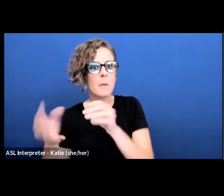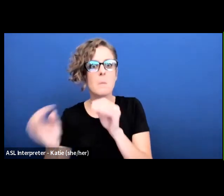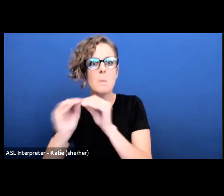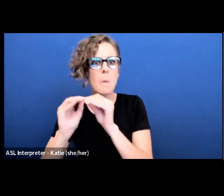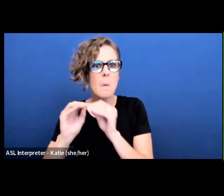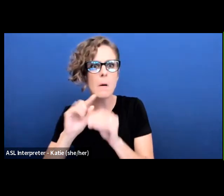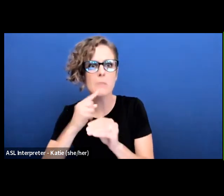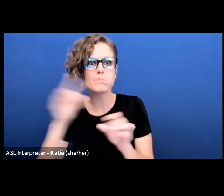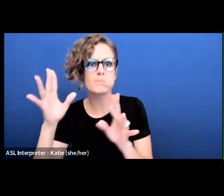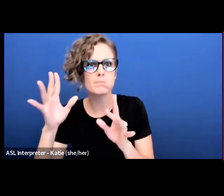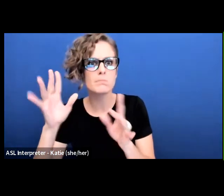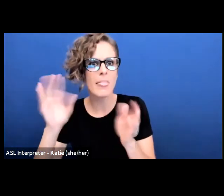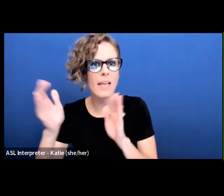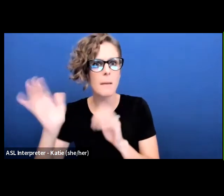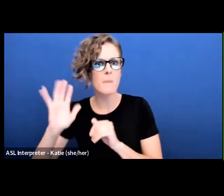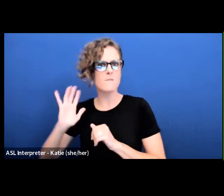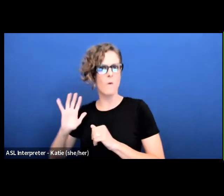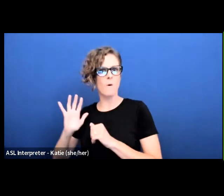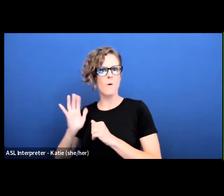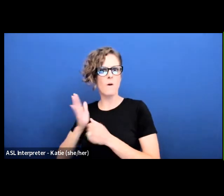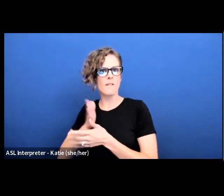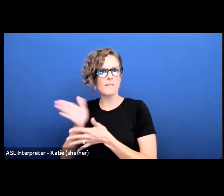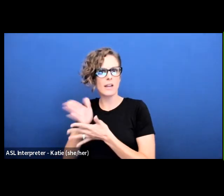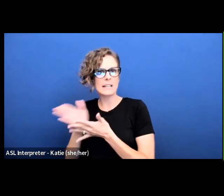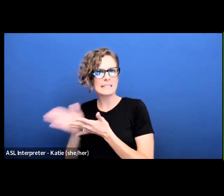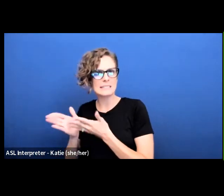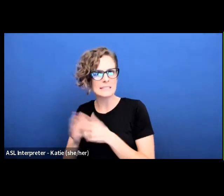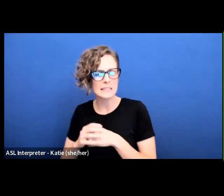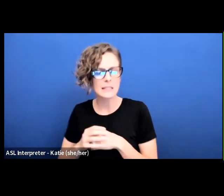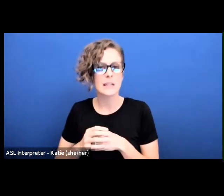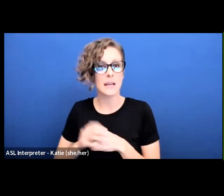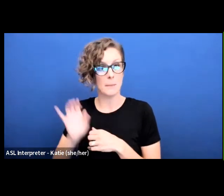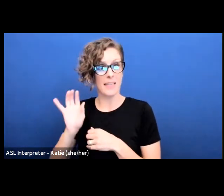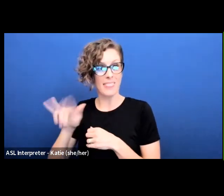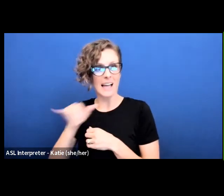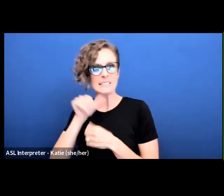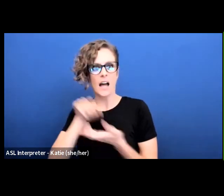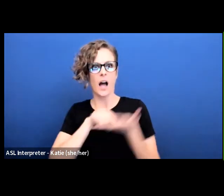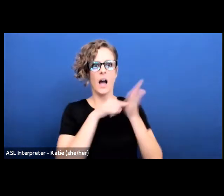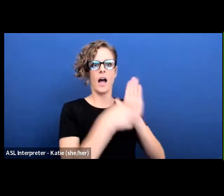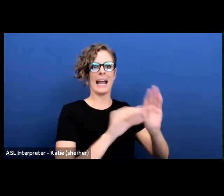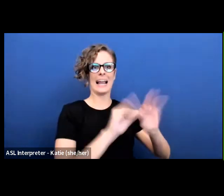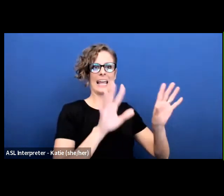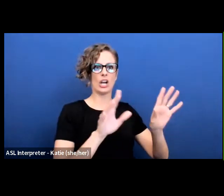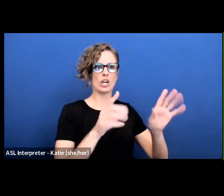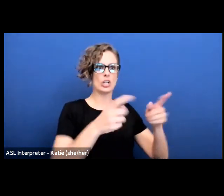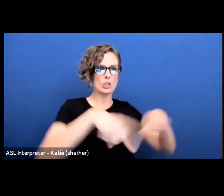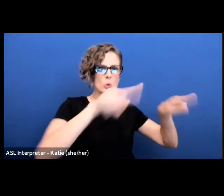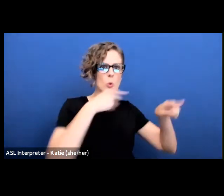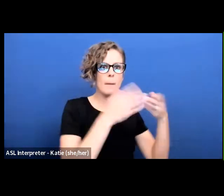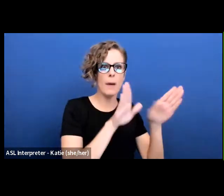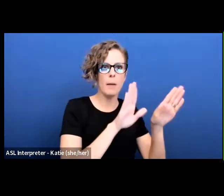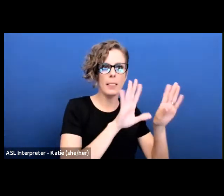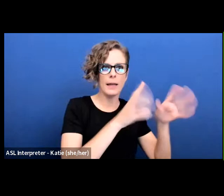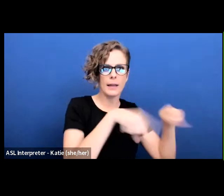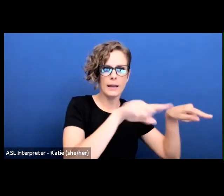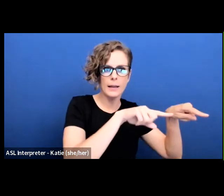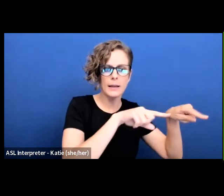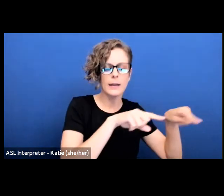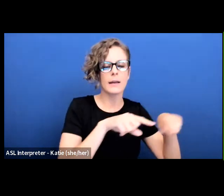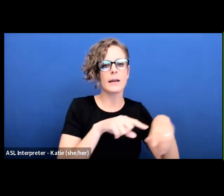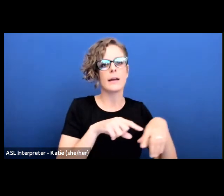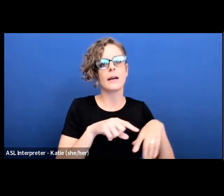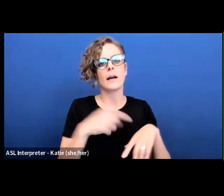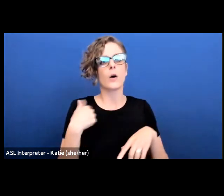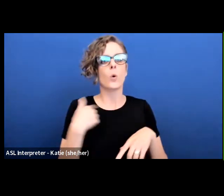to the general public. I think for a variety of reasons, not least of which is this idea that we're trying to so-called